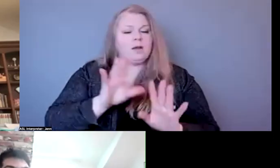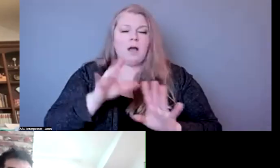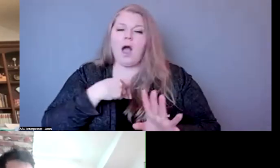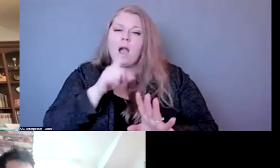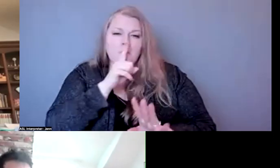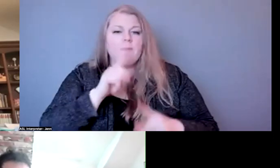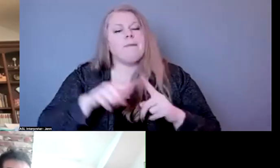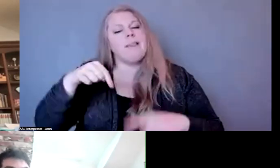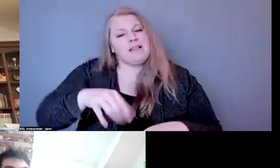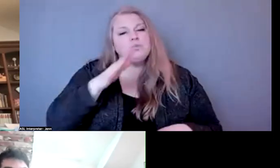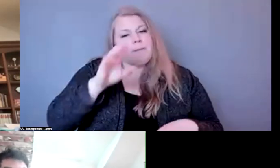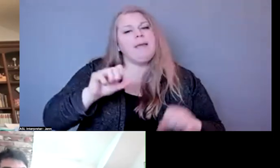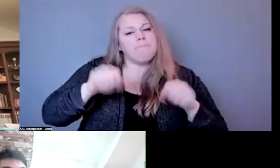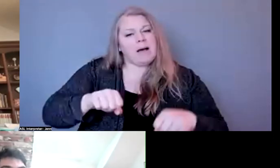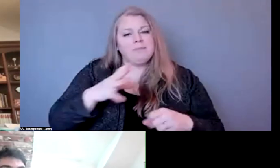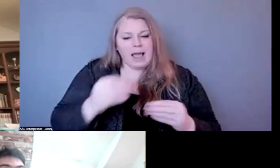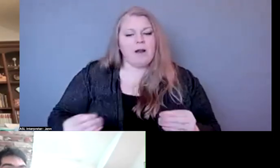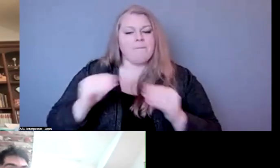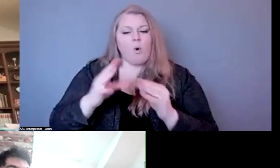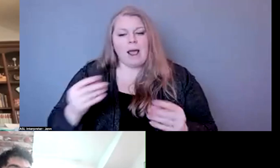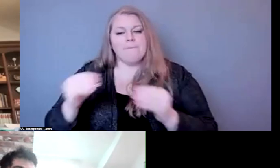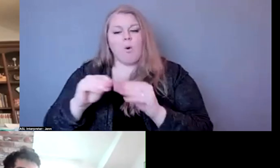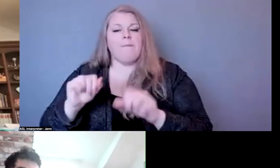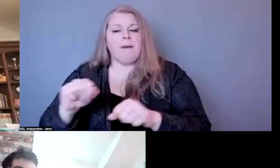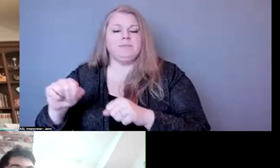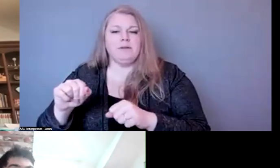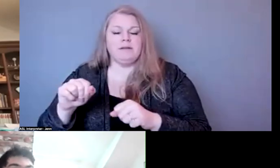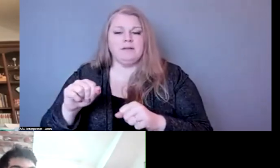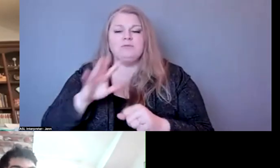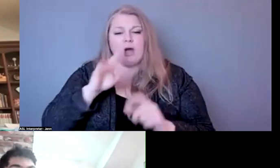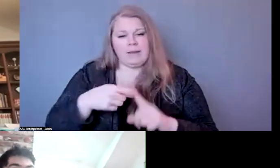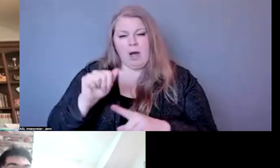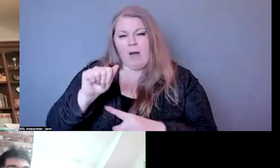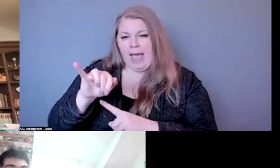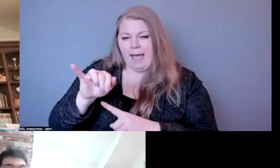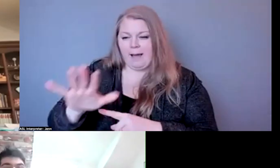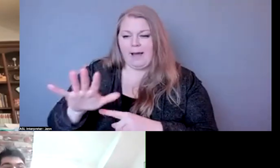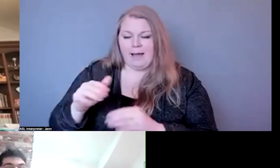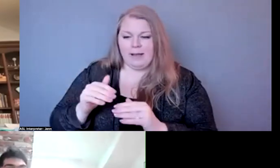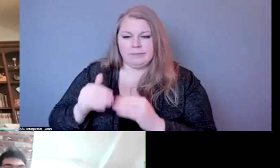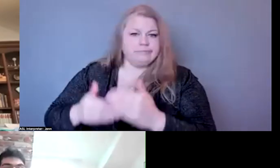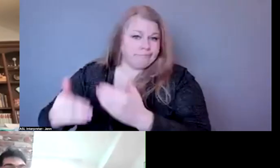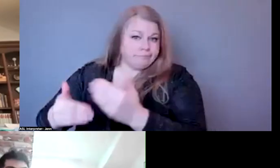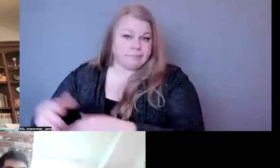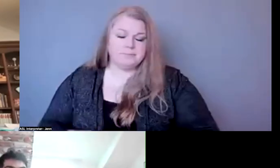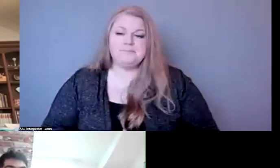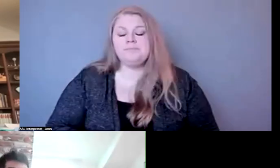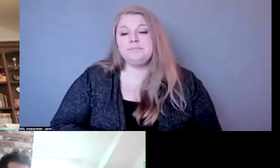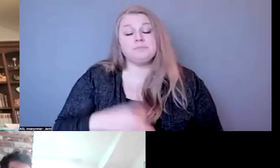going to be possible and more possible given advances in AI. If we think, therefore,